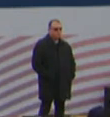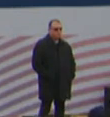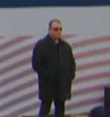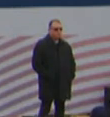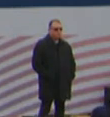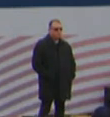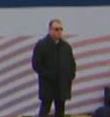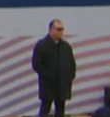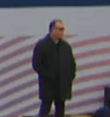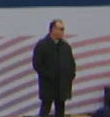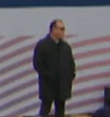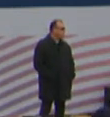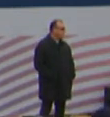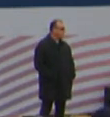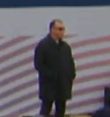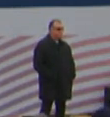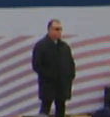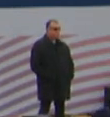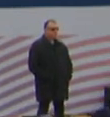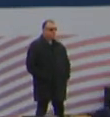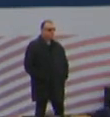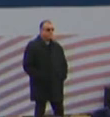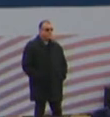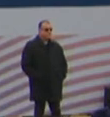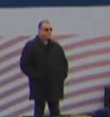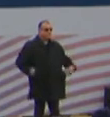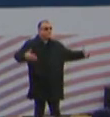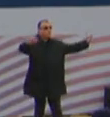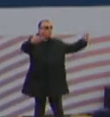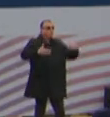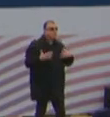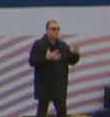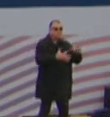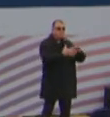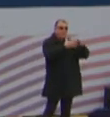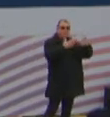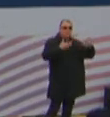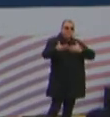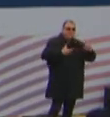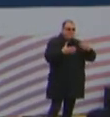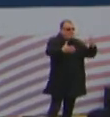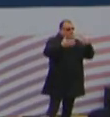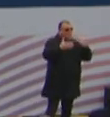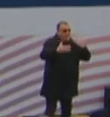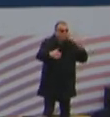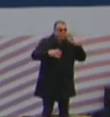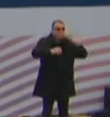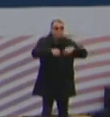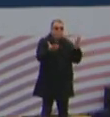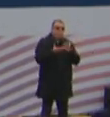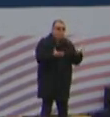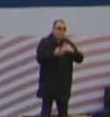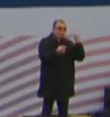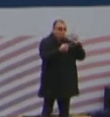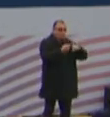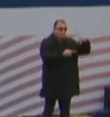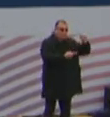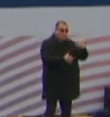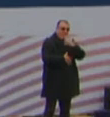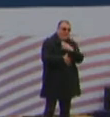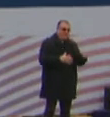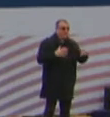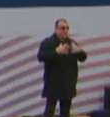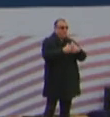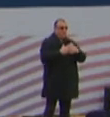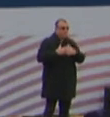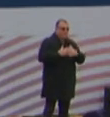Please welcome today's special guests and join us in thanking them for their service to Pennsylvania and to the United States of America.